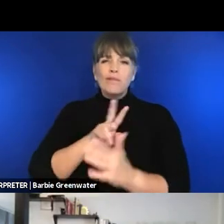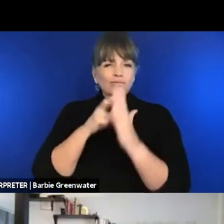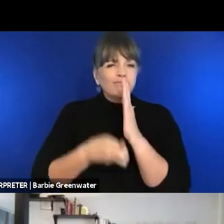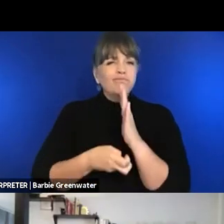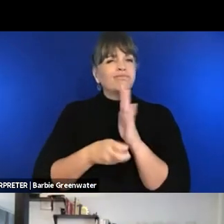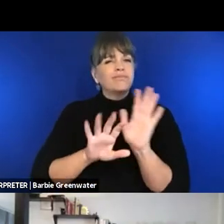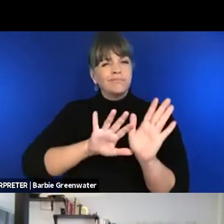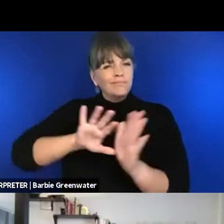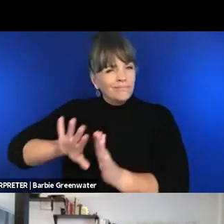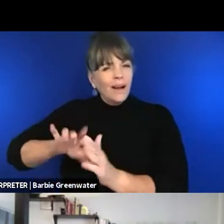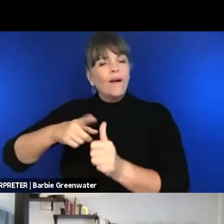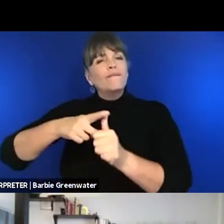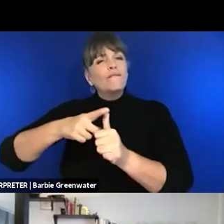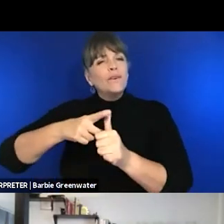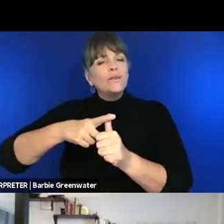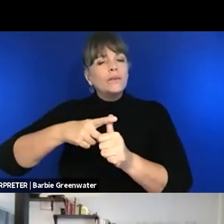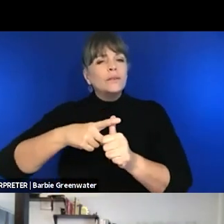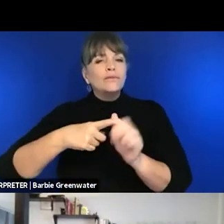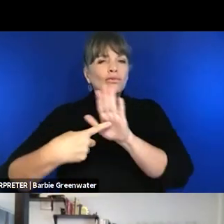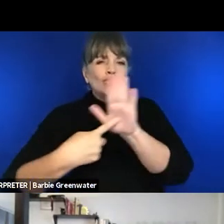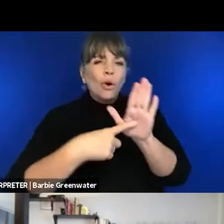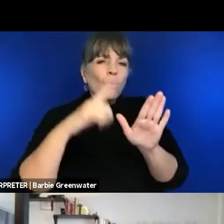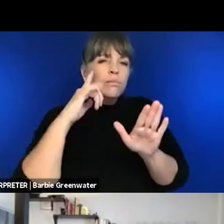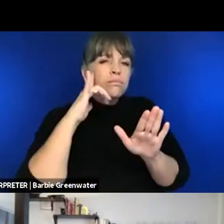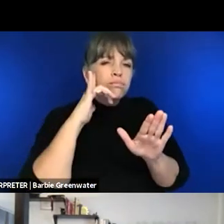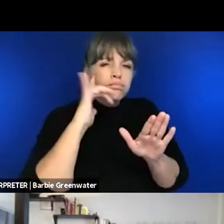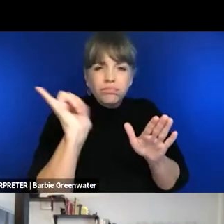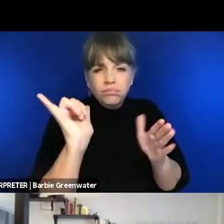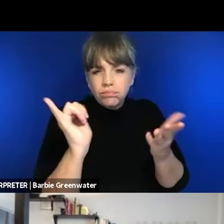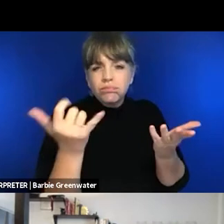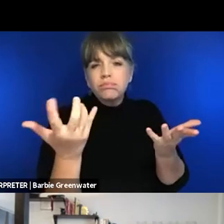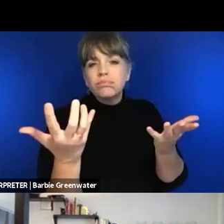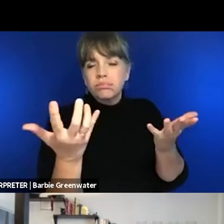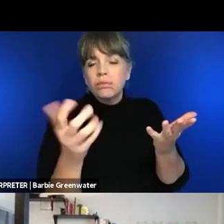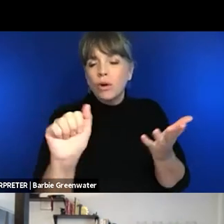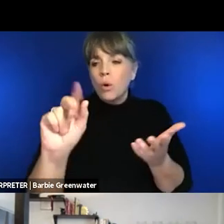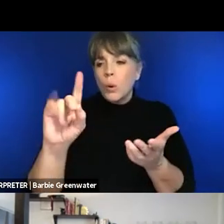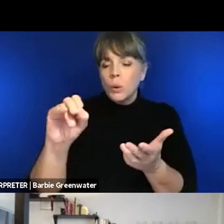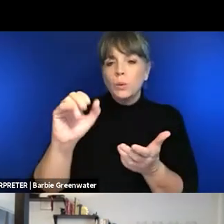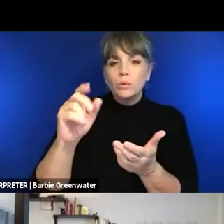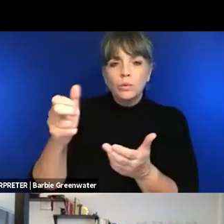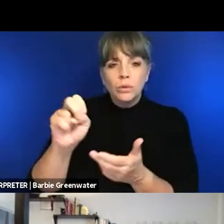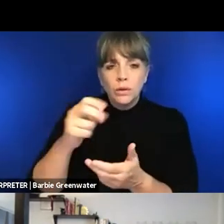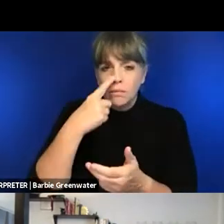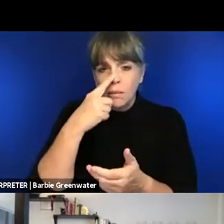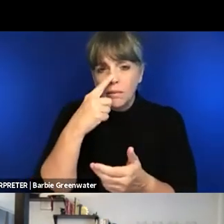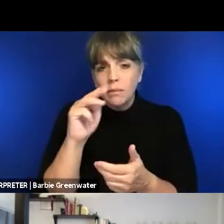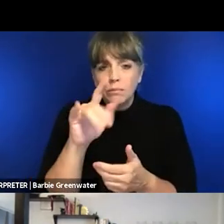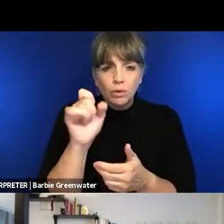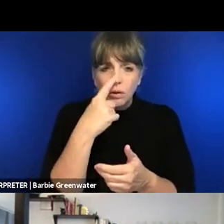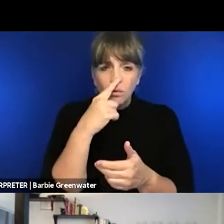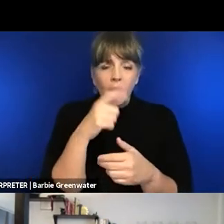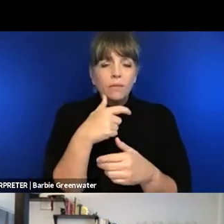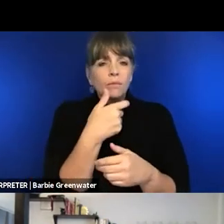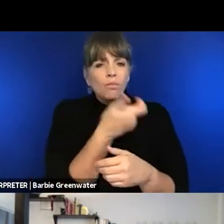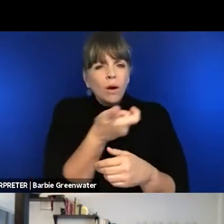have access to a clip of audio description. We don't want to take up the time here, but maybe Michelle, you could share with us where people can see